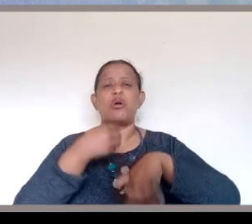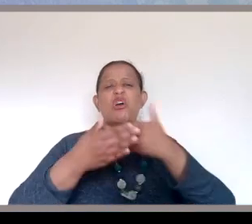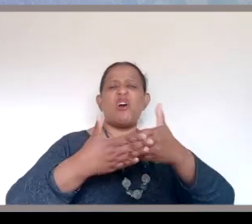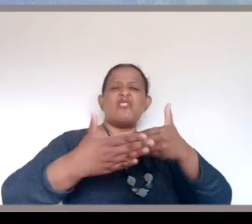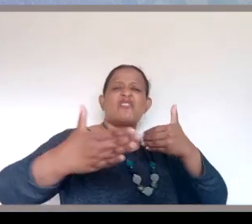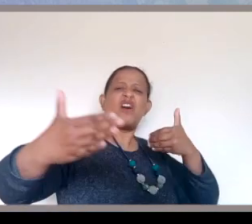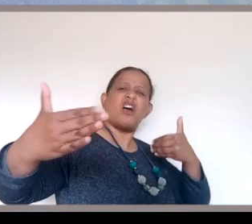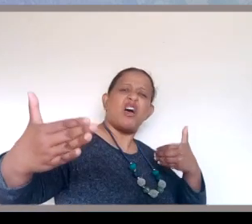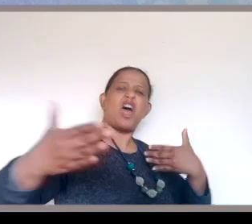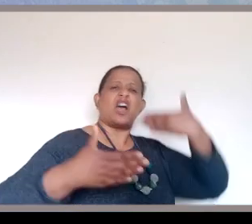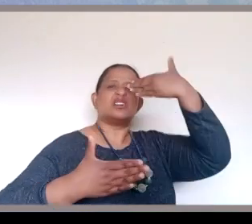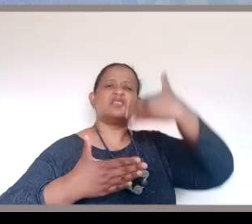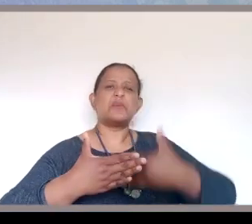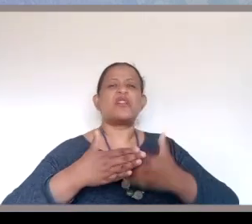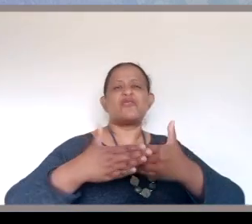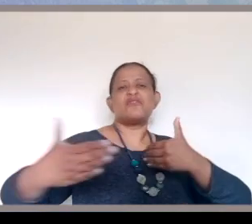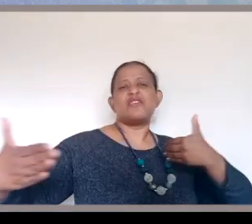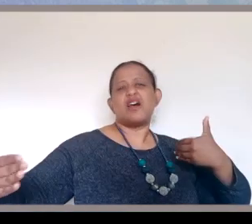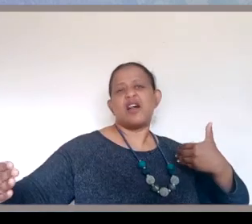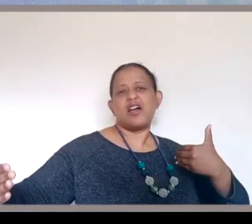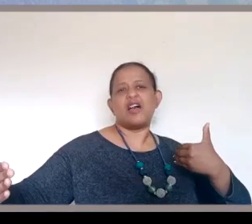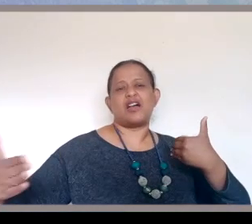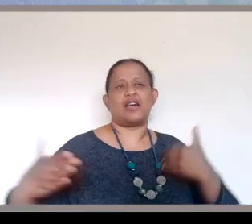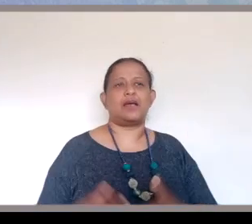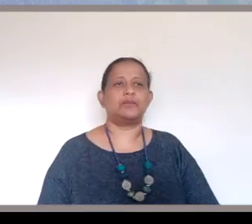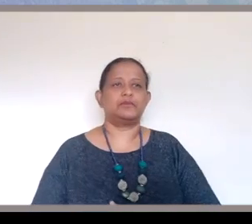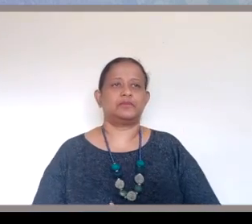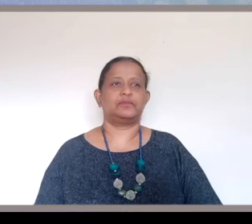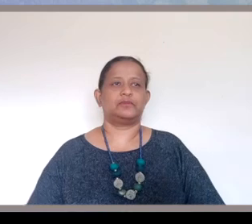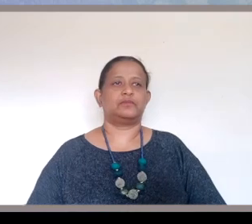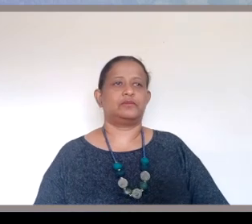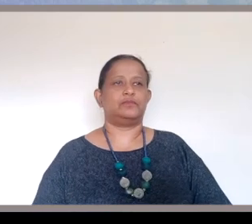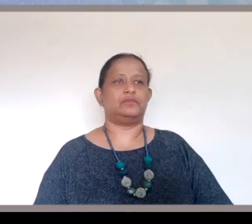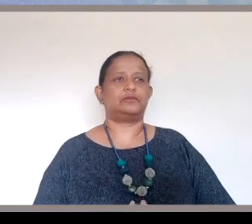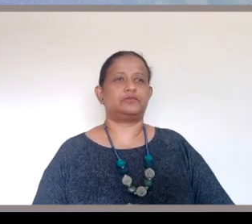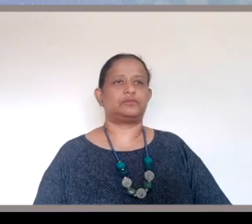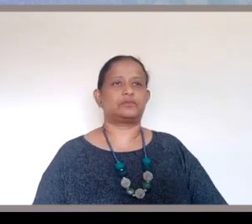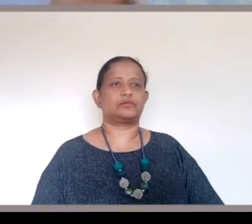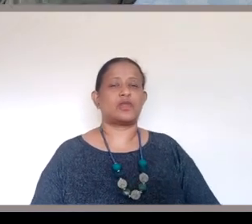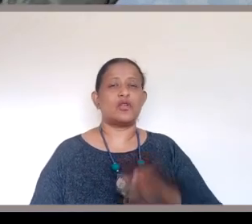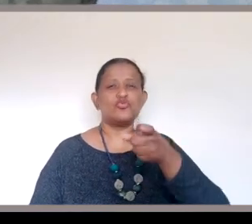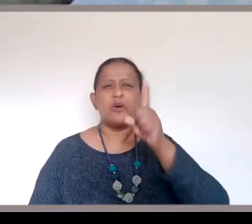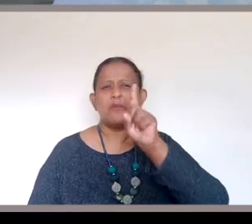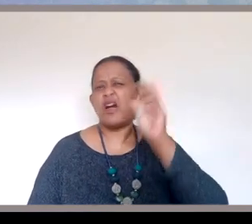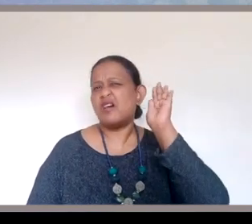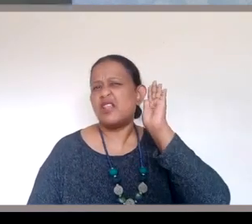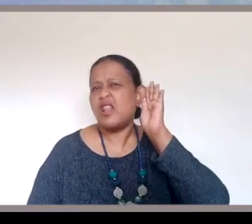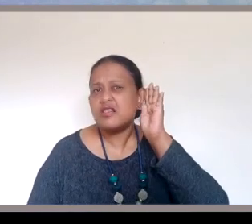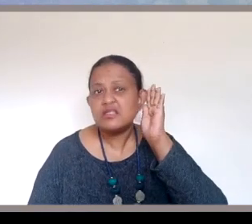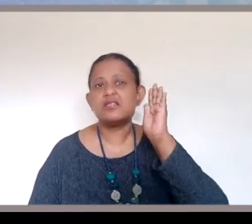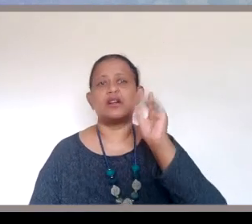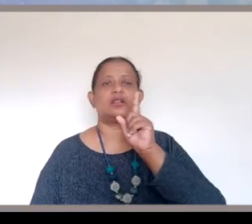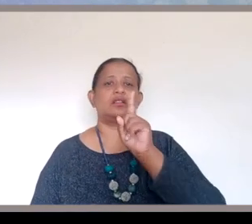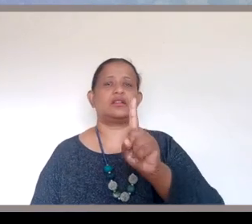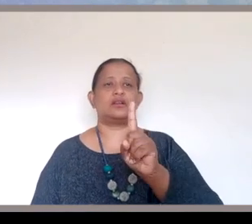God. James says, we are free to choose the way we want to live. I could choose any way